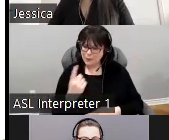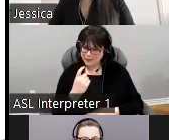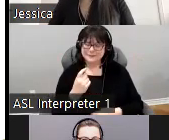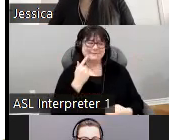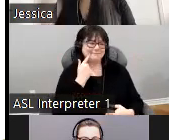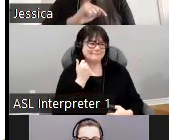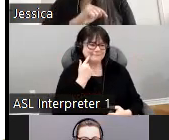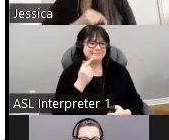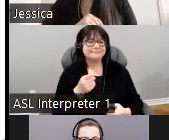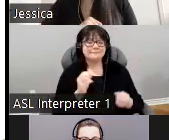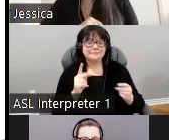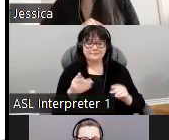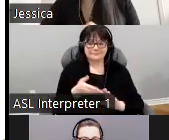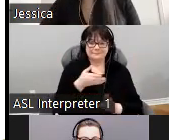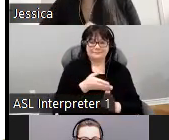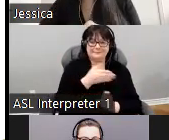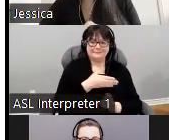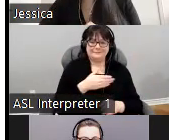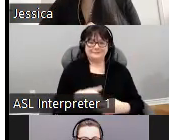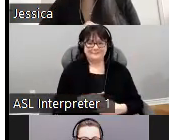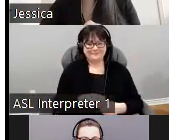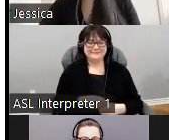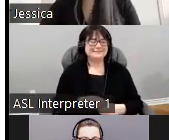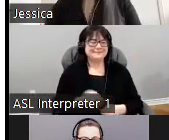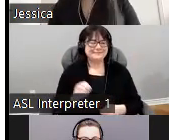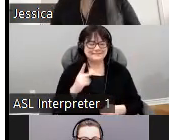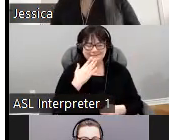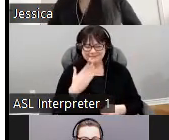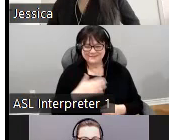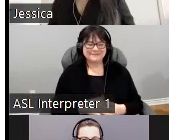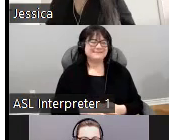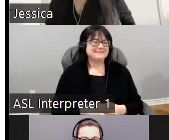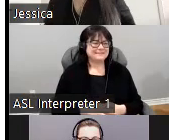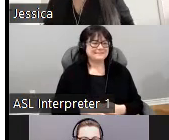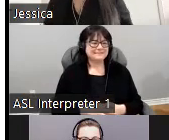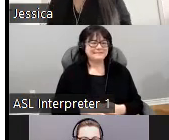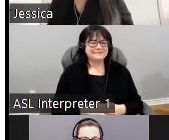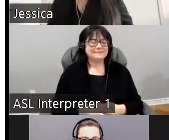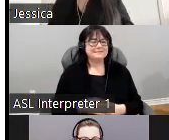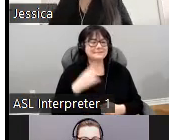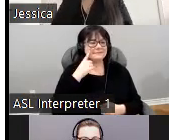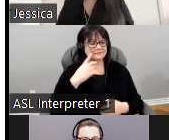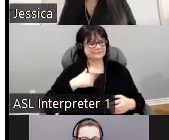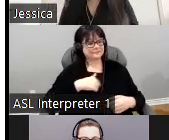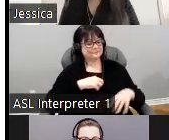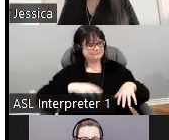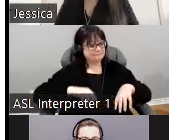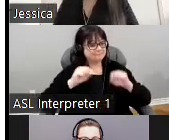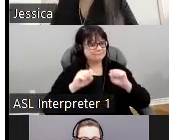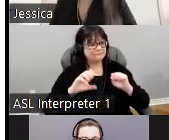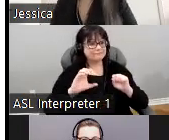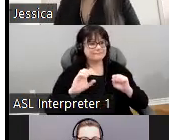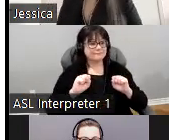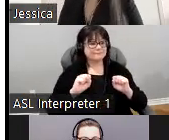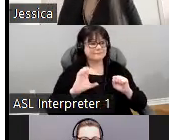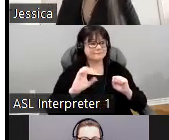that focused, previous slide, please. So to do a scoping review that focused on intimate partner and